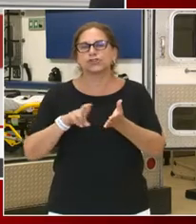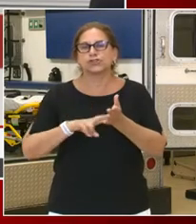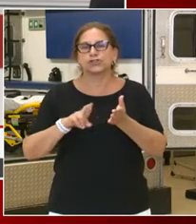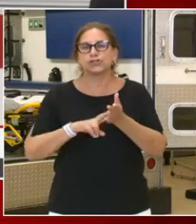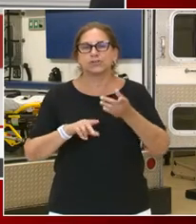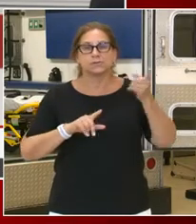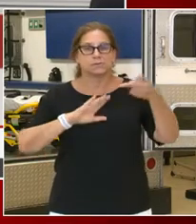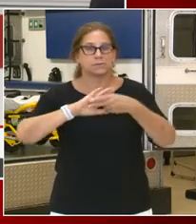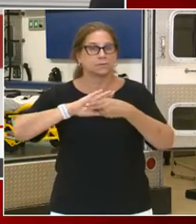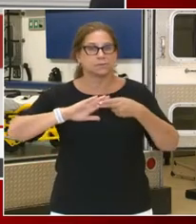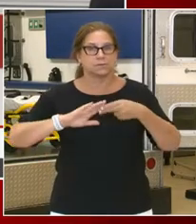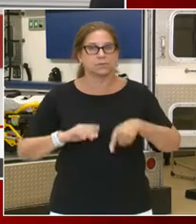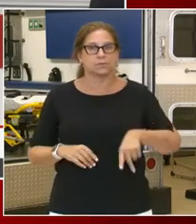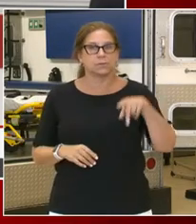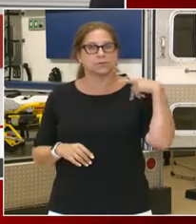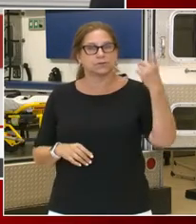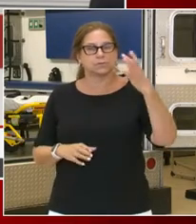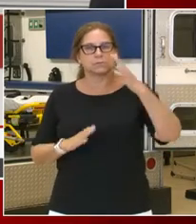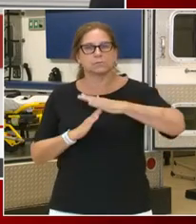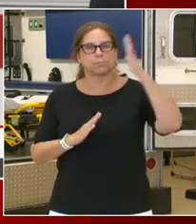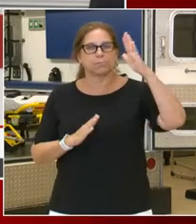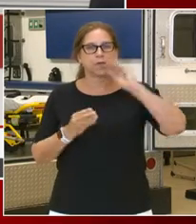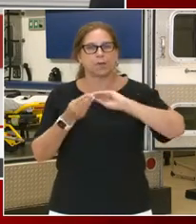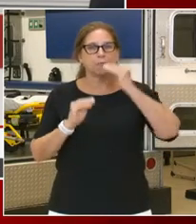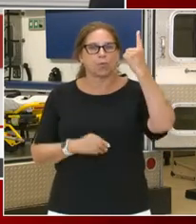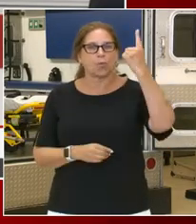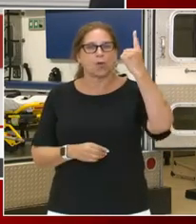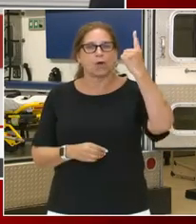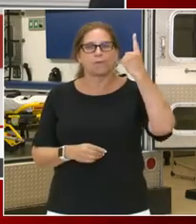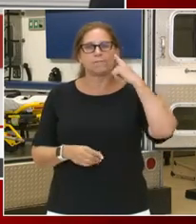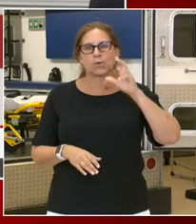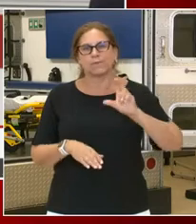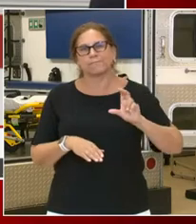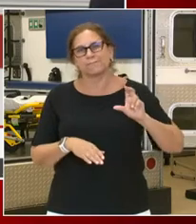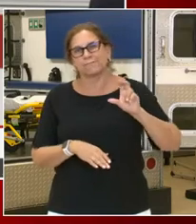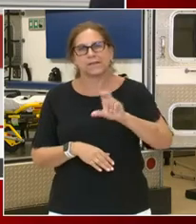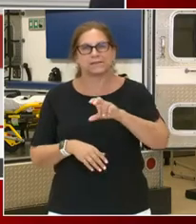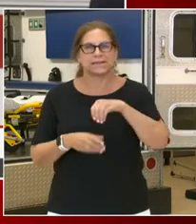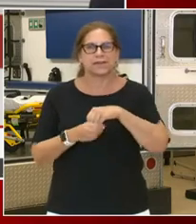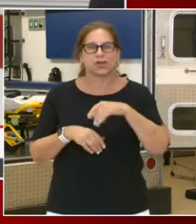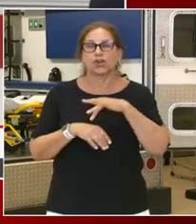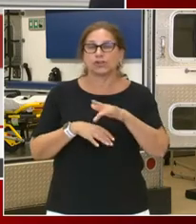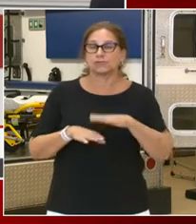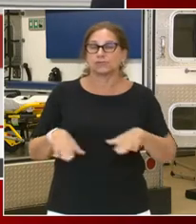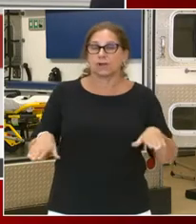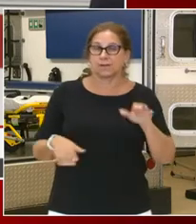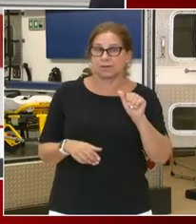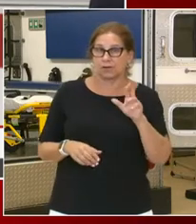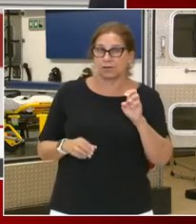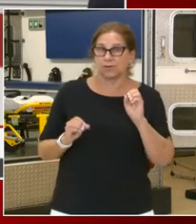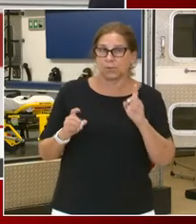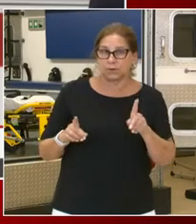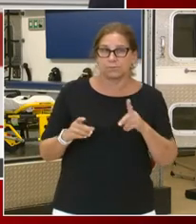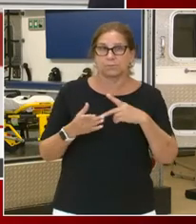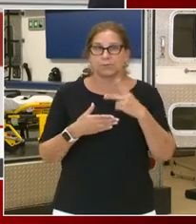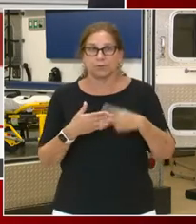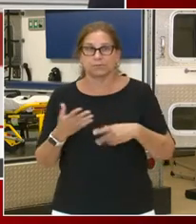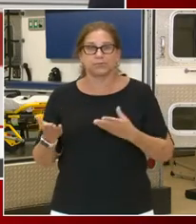as well as investment per capita for those children. So we're really excited about that, but we also know